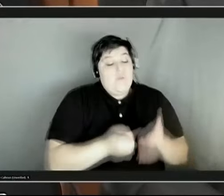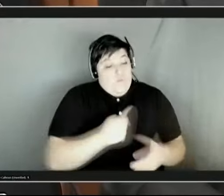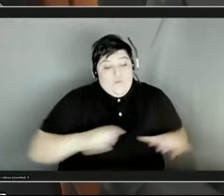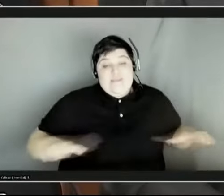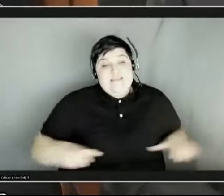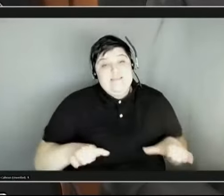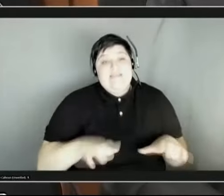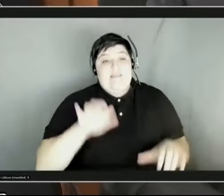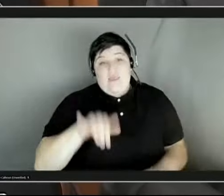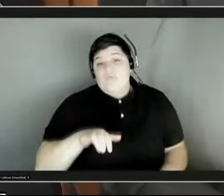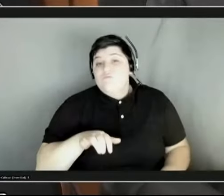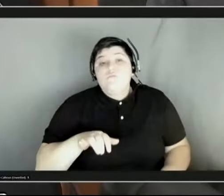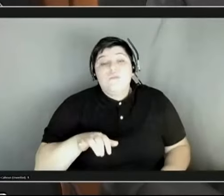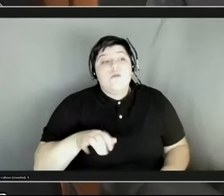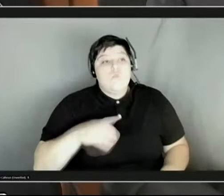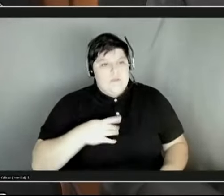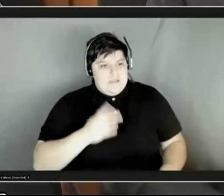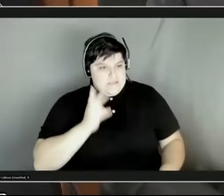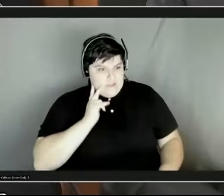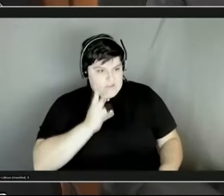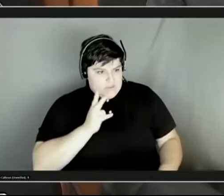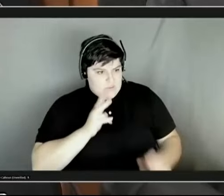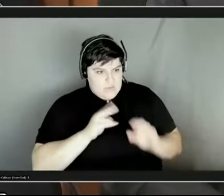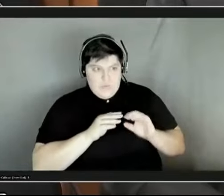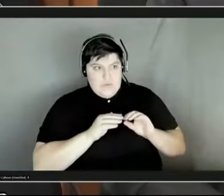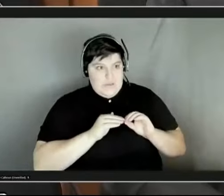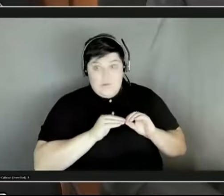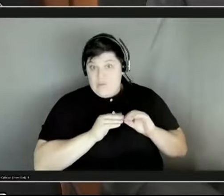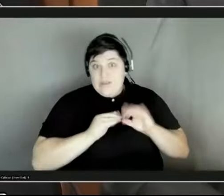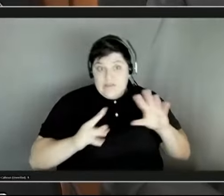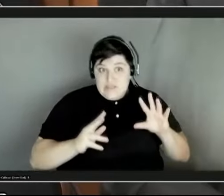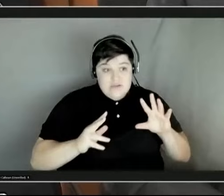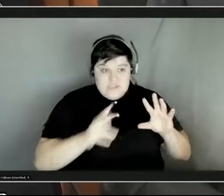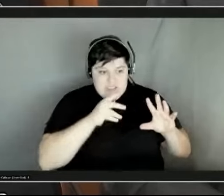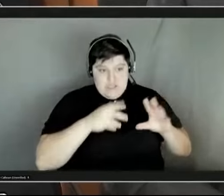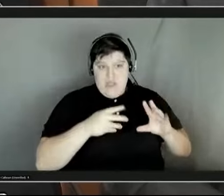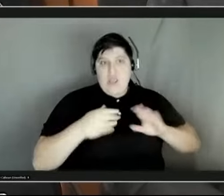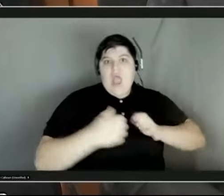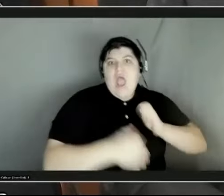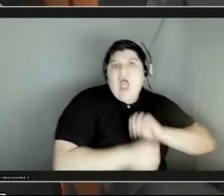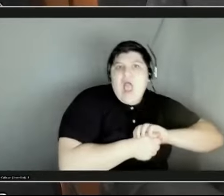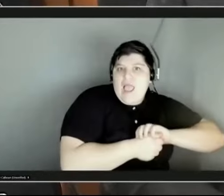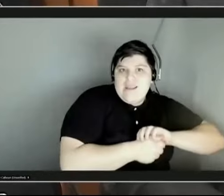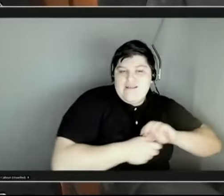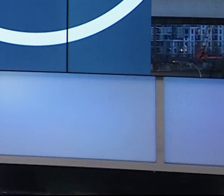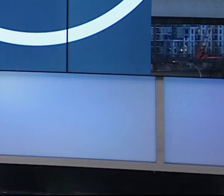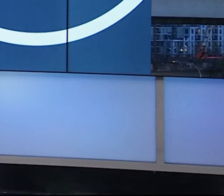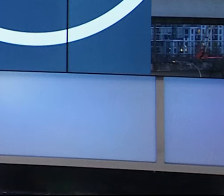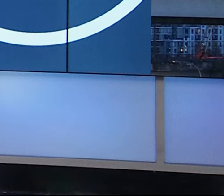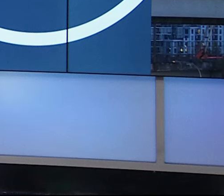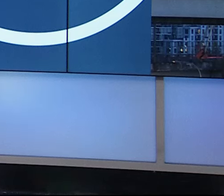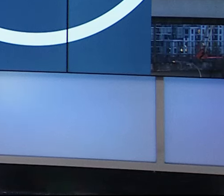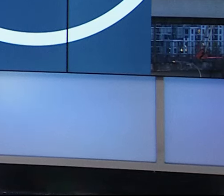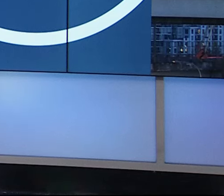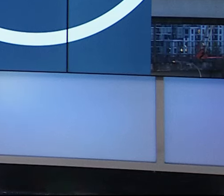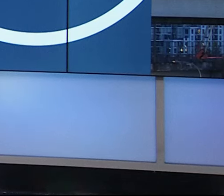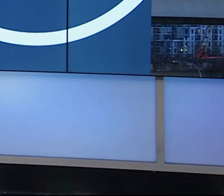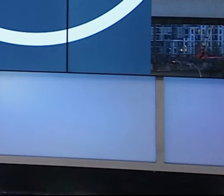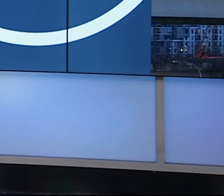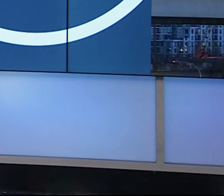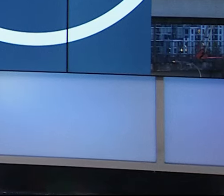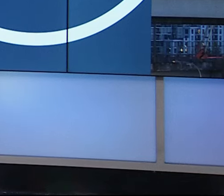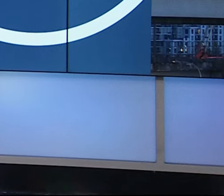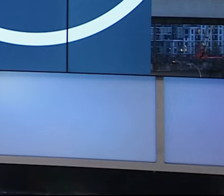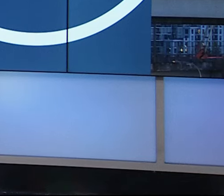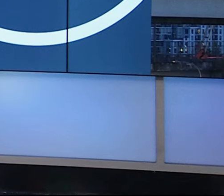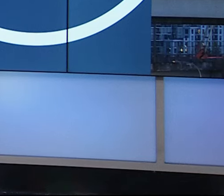when we found something, obviously, we didn't bury it. We brought it forward, and we immediately went to work. Now that is some good